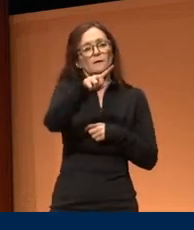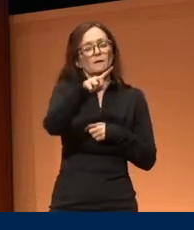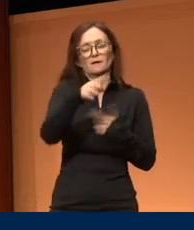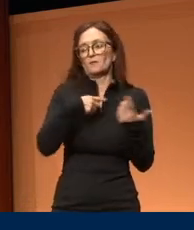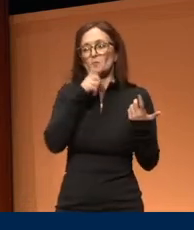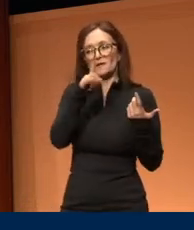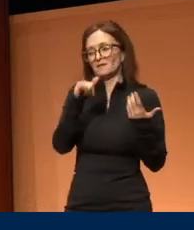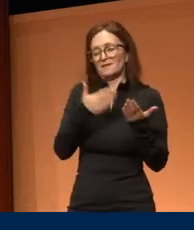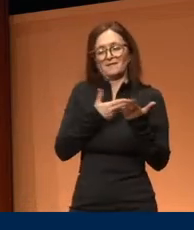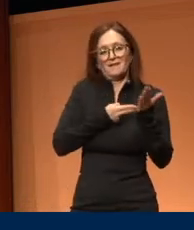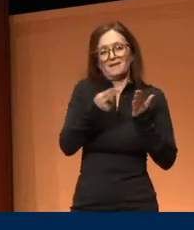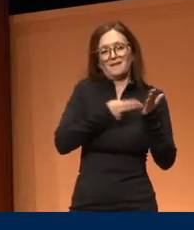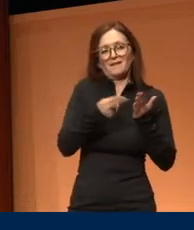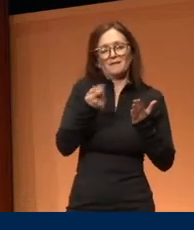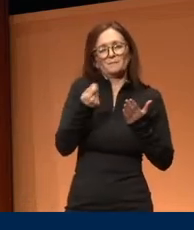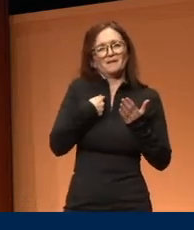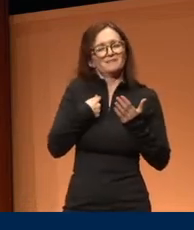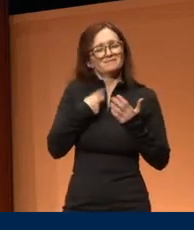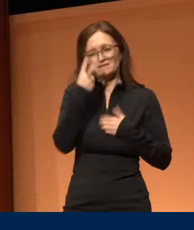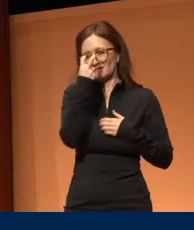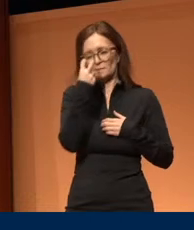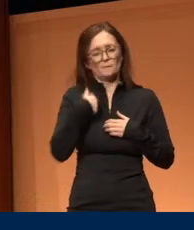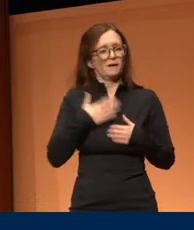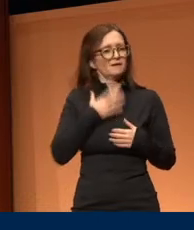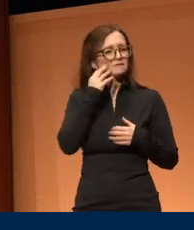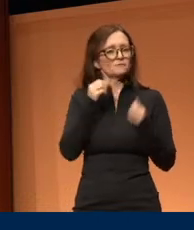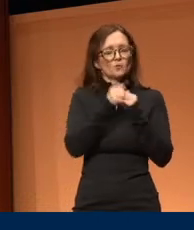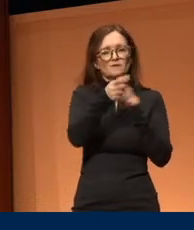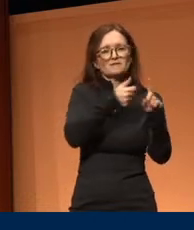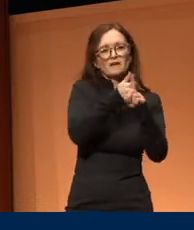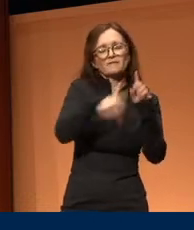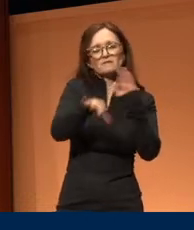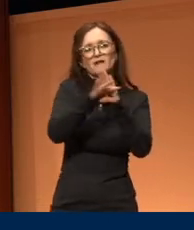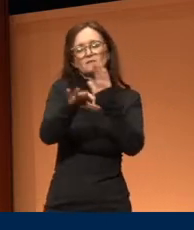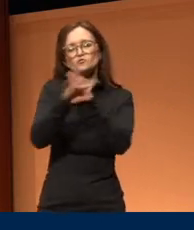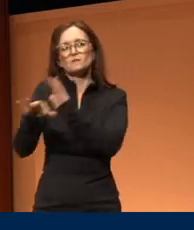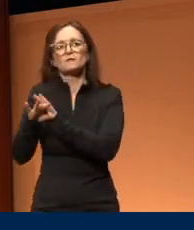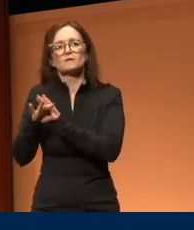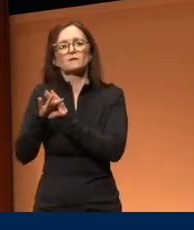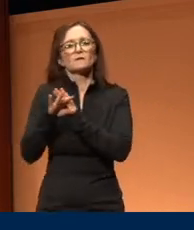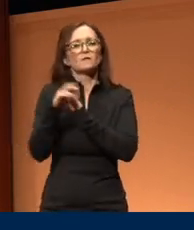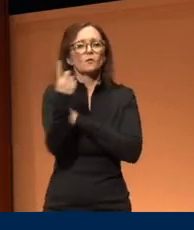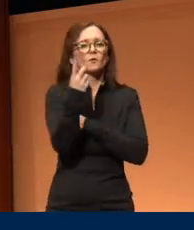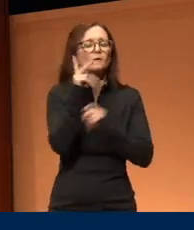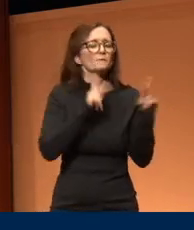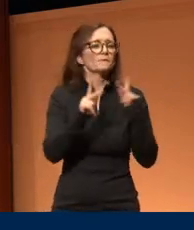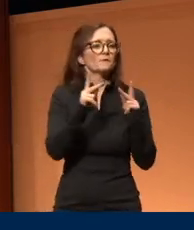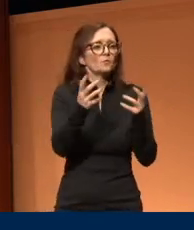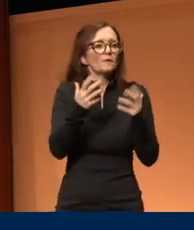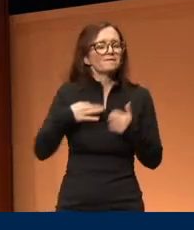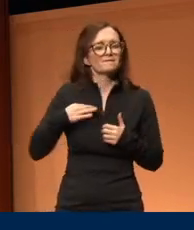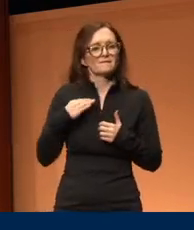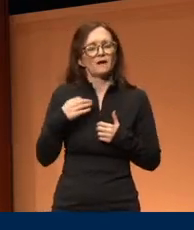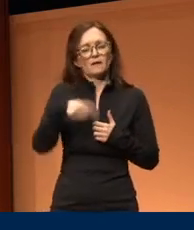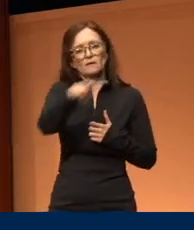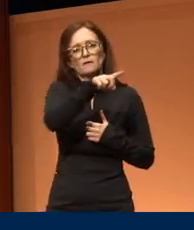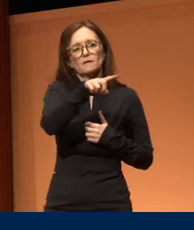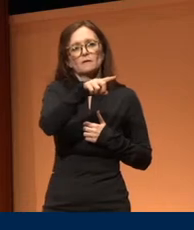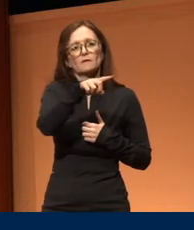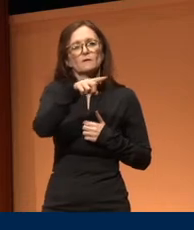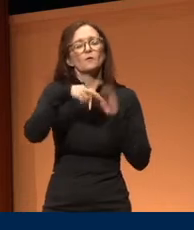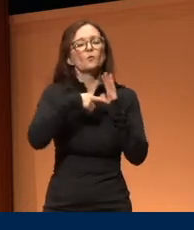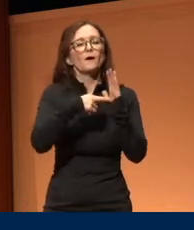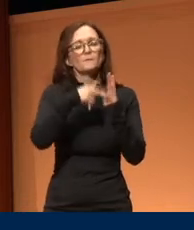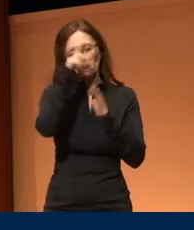say I'm a little skeptical, because my experience of self-selection is that it's always the same people who volunteer to